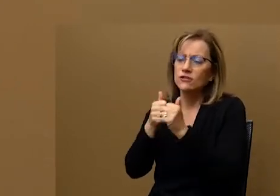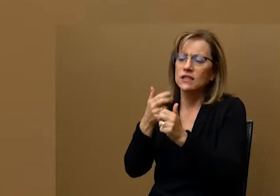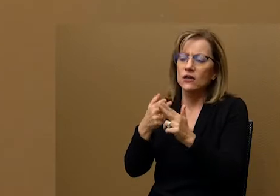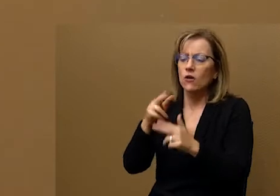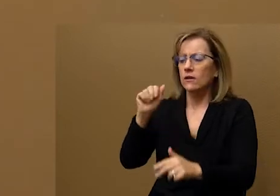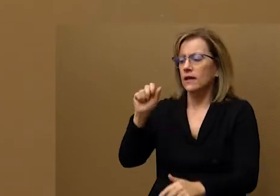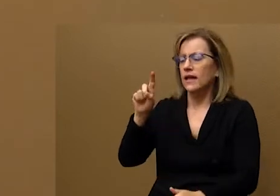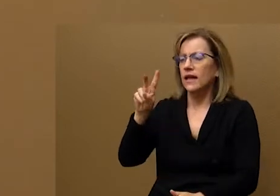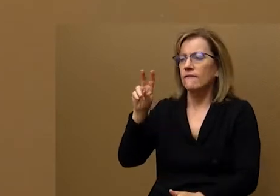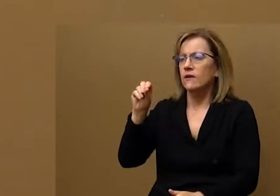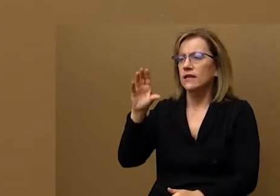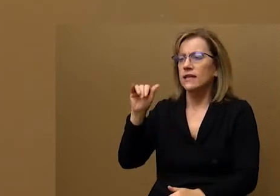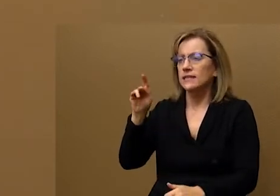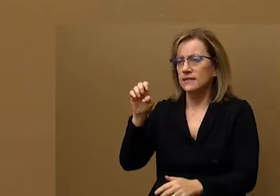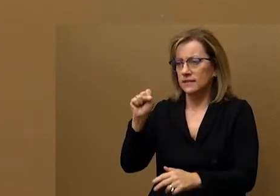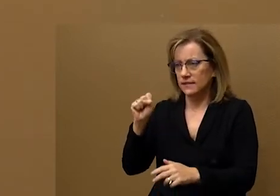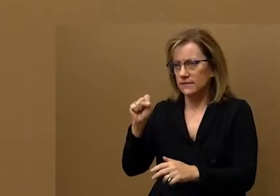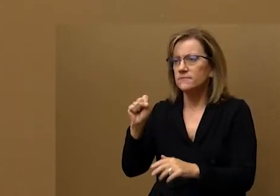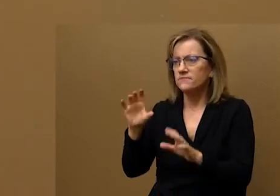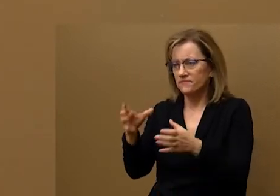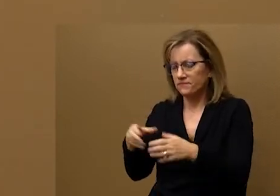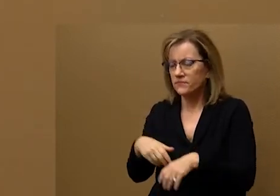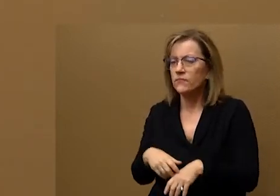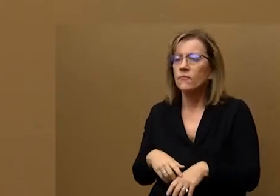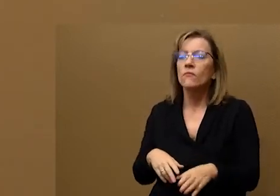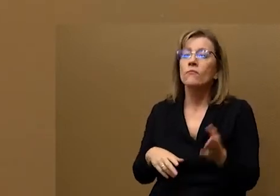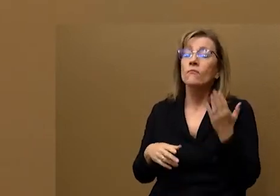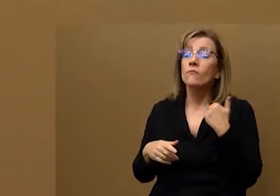Advocates. I also worked in the